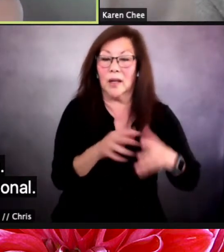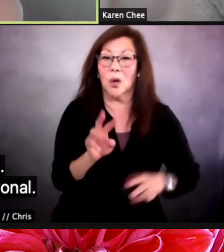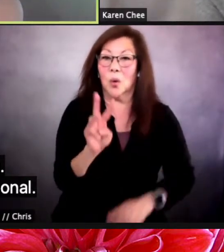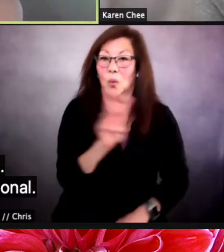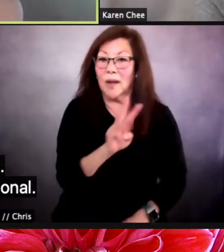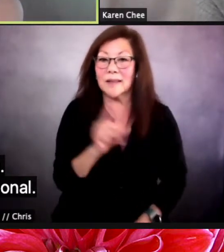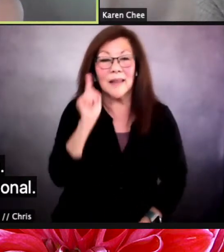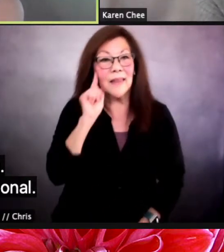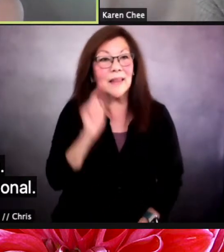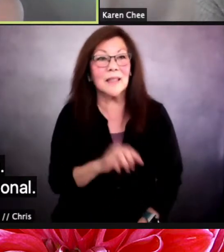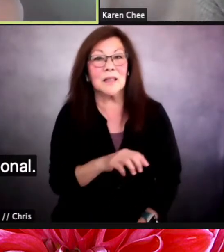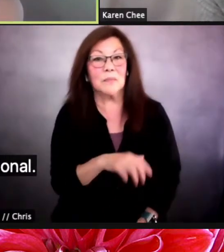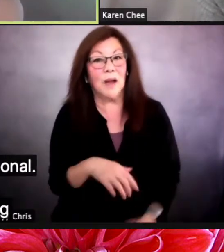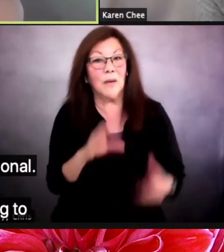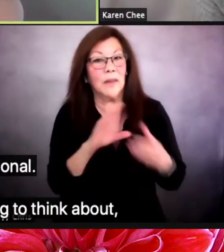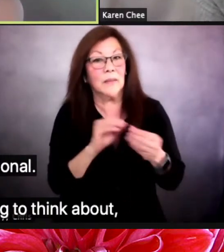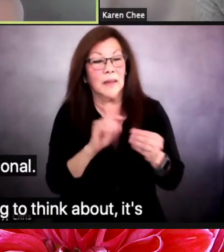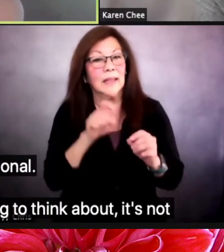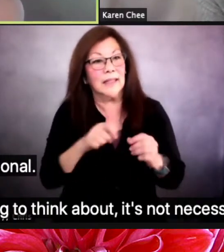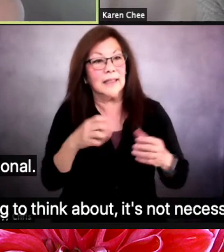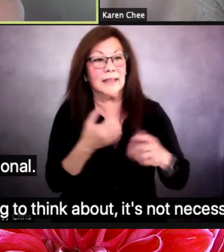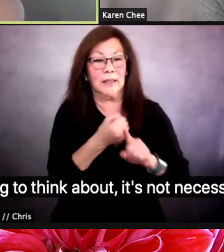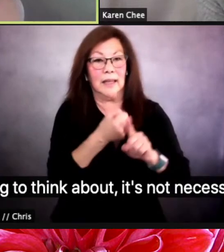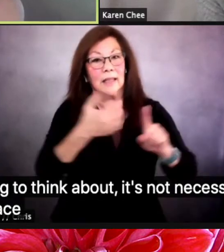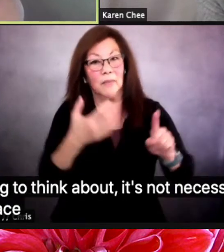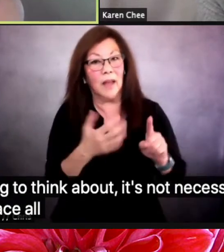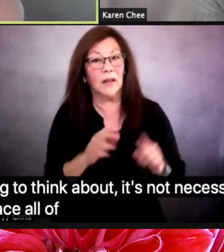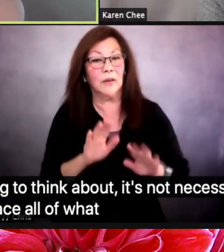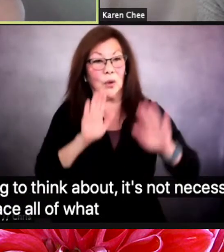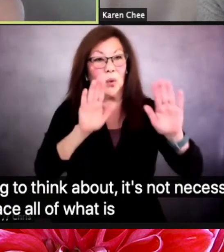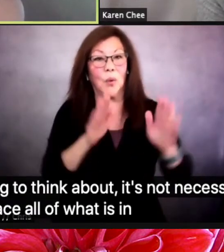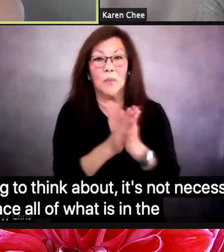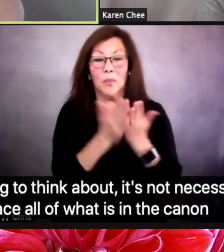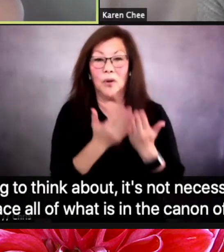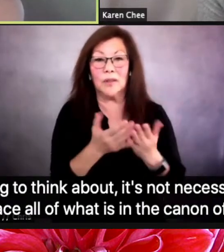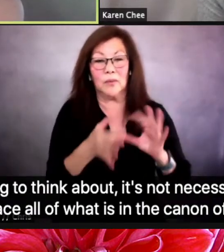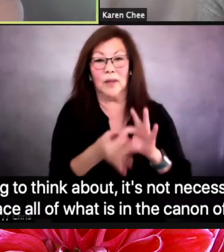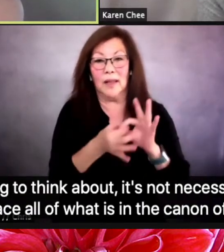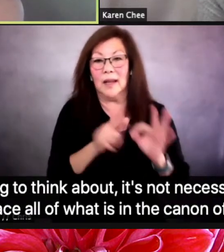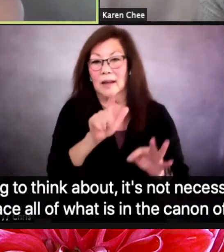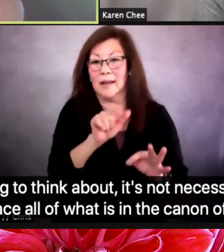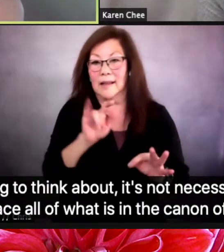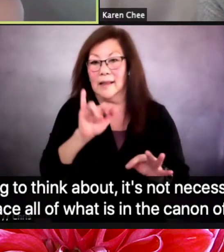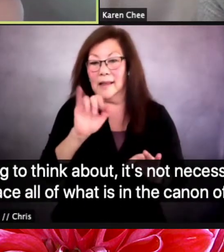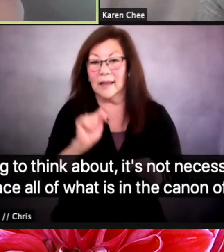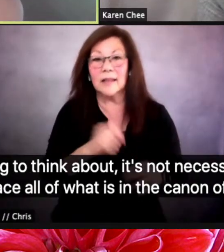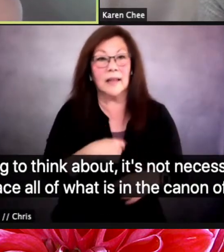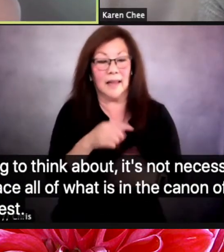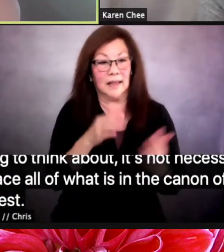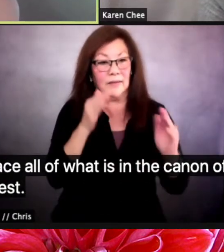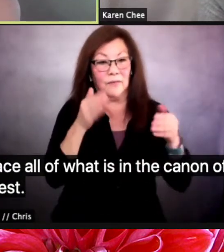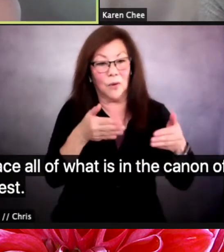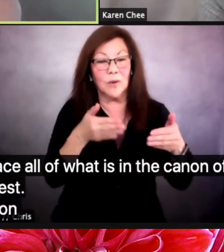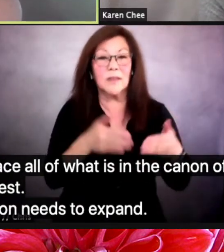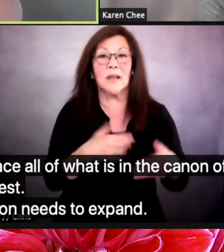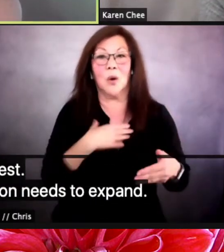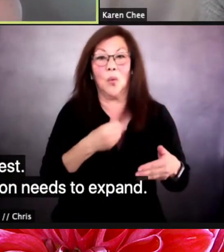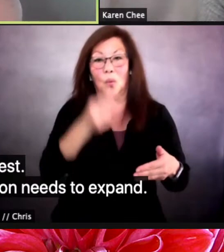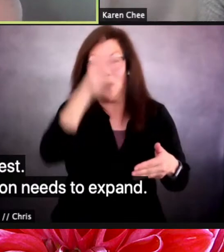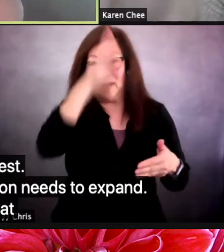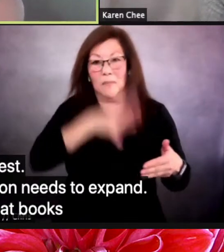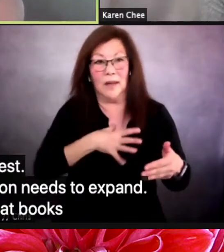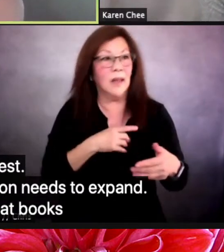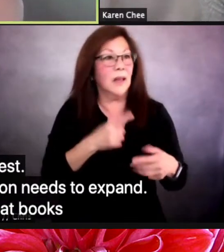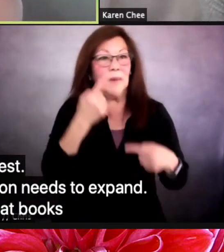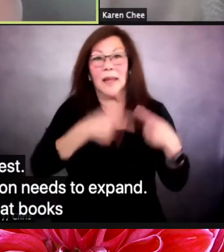like the canon often needs to expand. And there are like great books of literature that do center white men, but they can't be the only ones that we